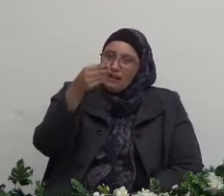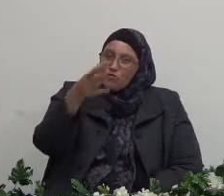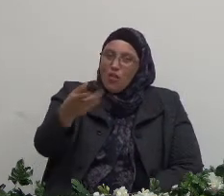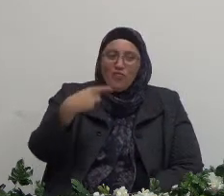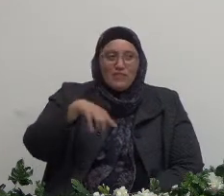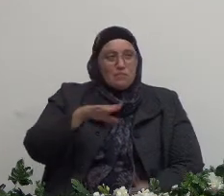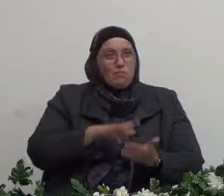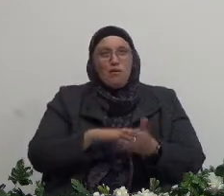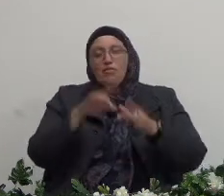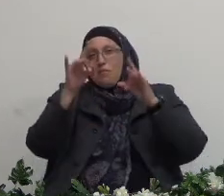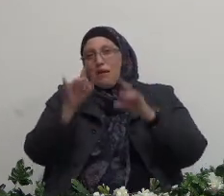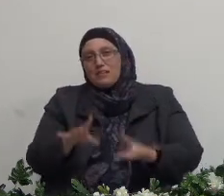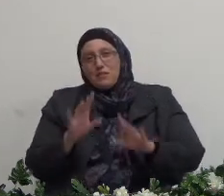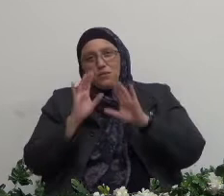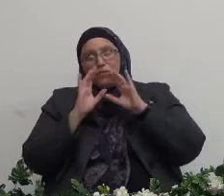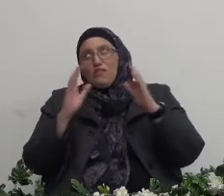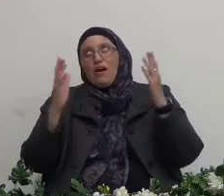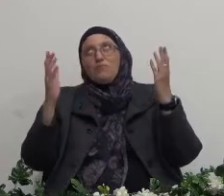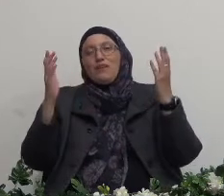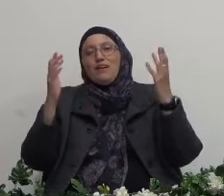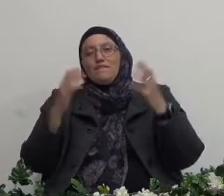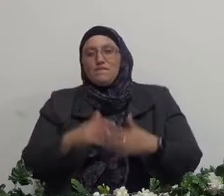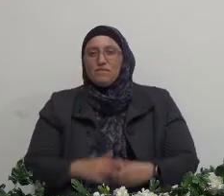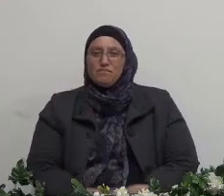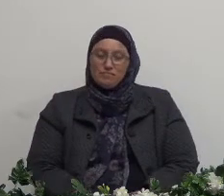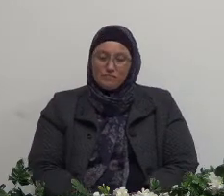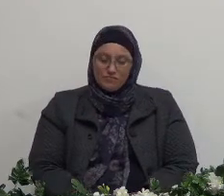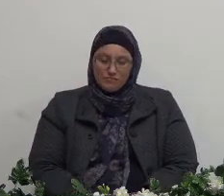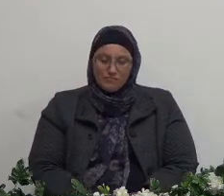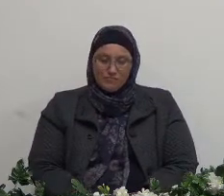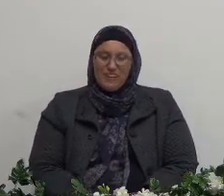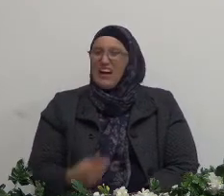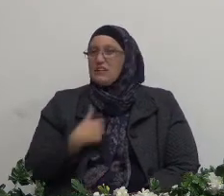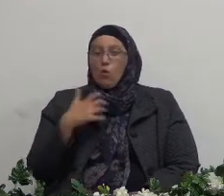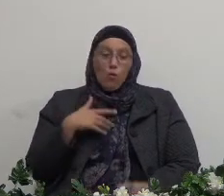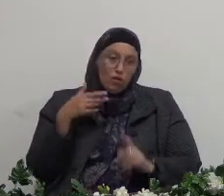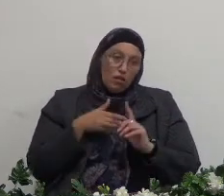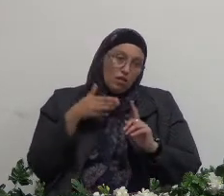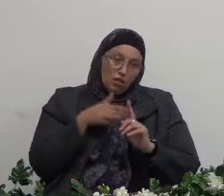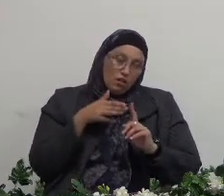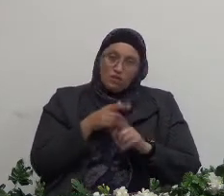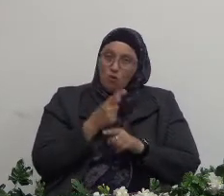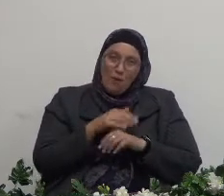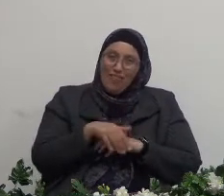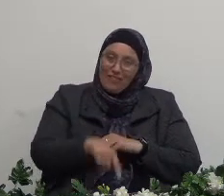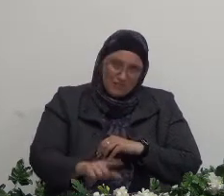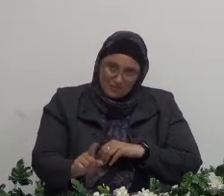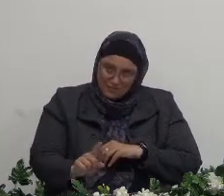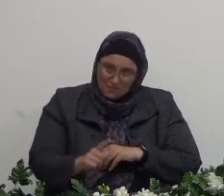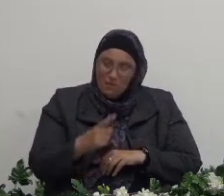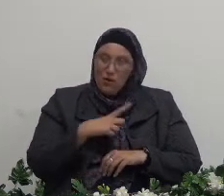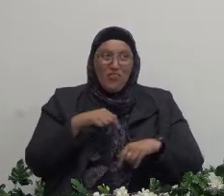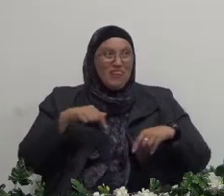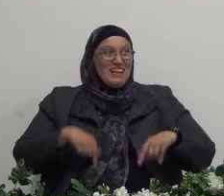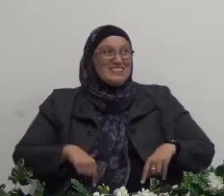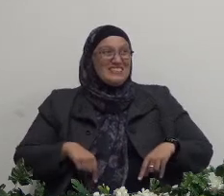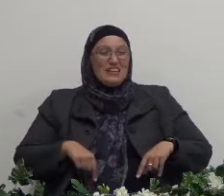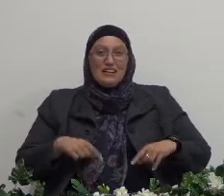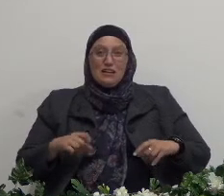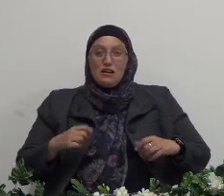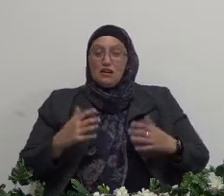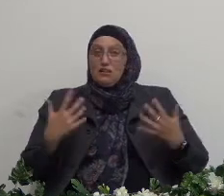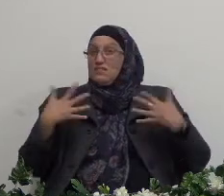brings people together, but I'm not going to dwell too much on this point because in this moment we are actually in